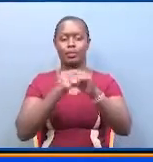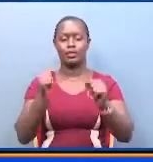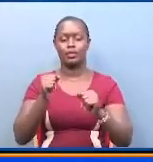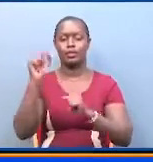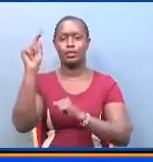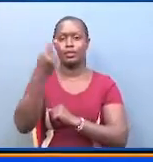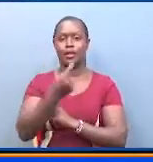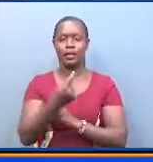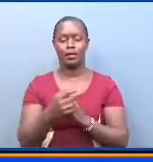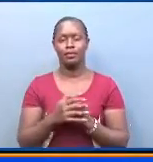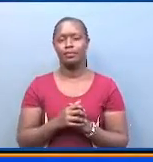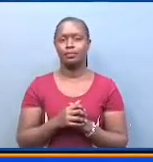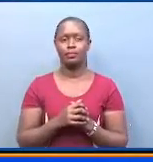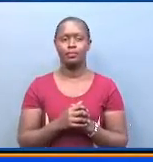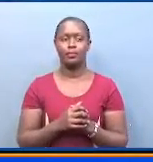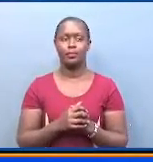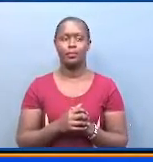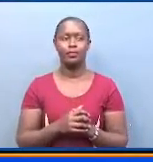Kenya.